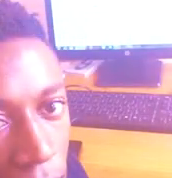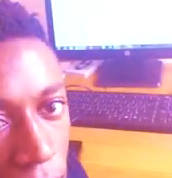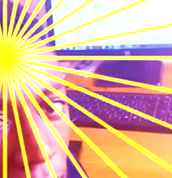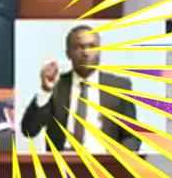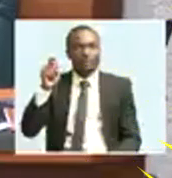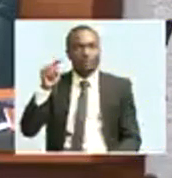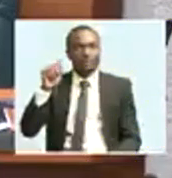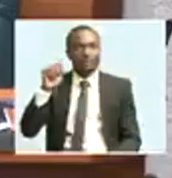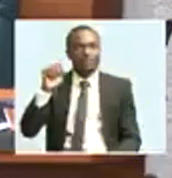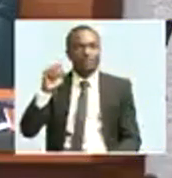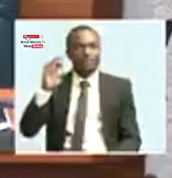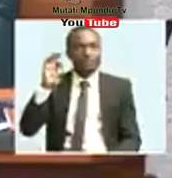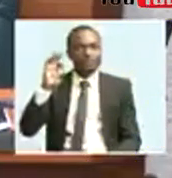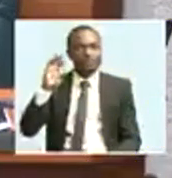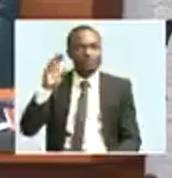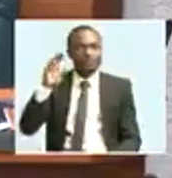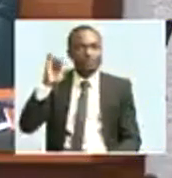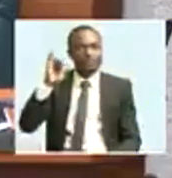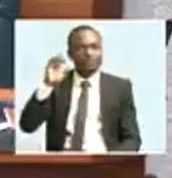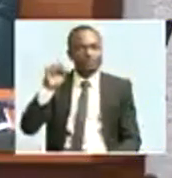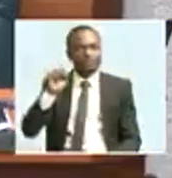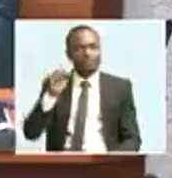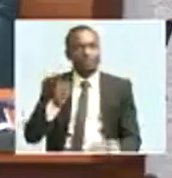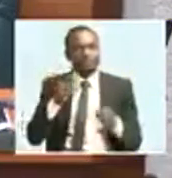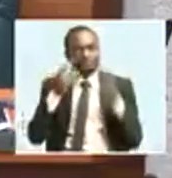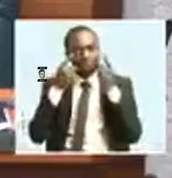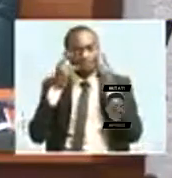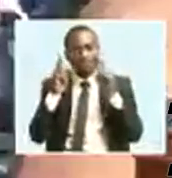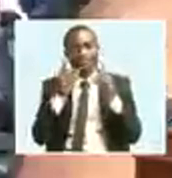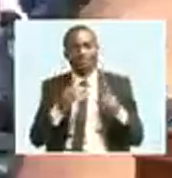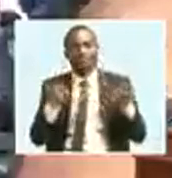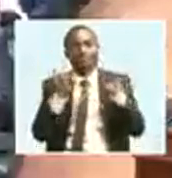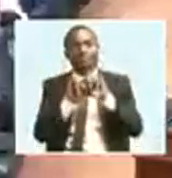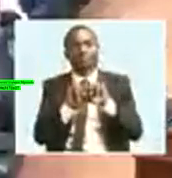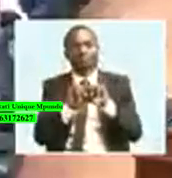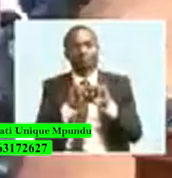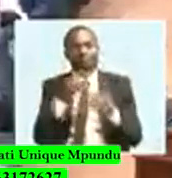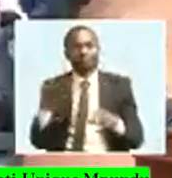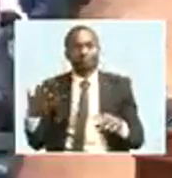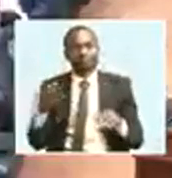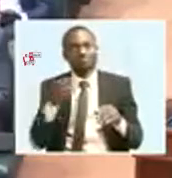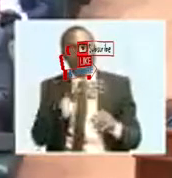lovely viewers. Urgent matter of public importance, Madam Speaker.